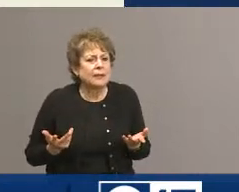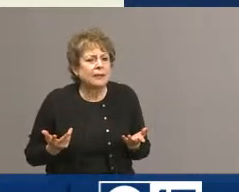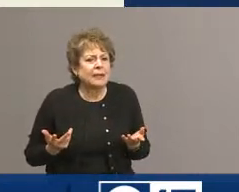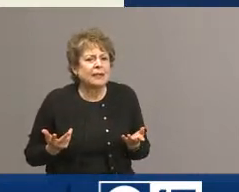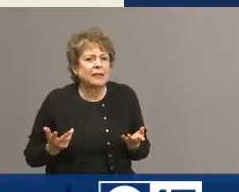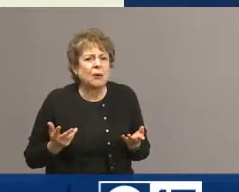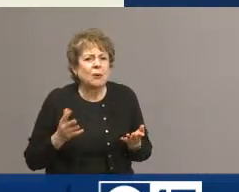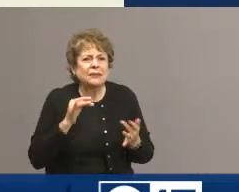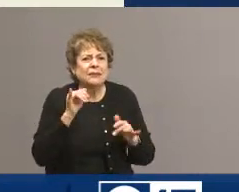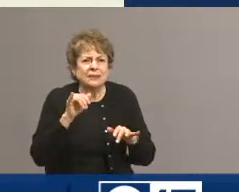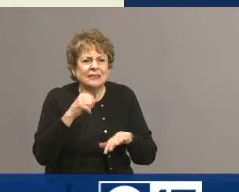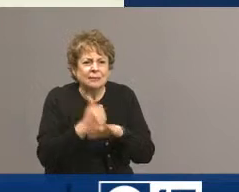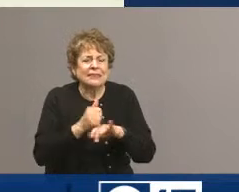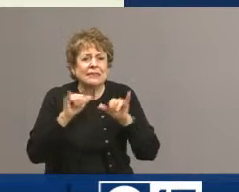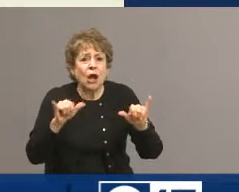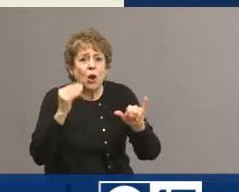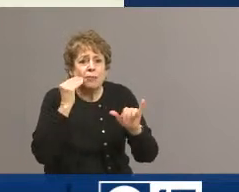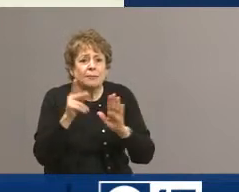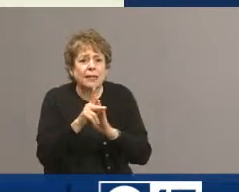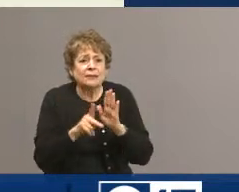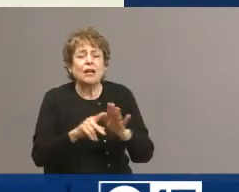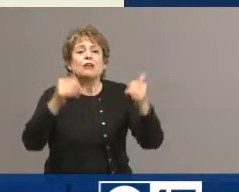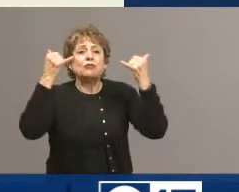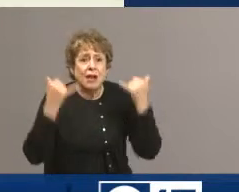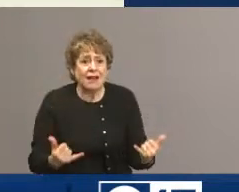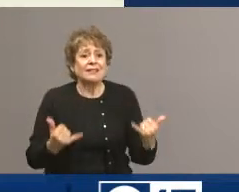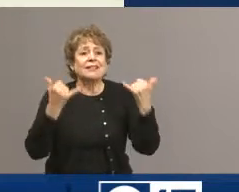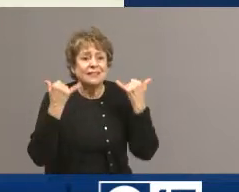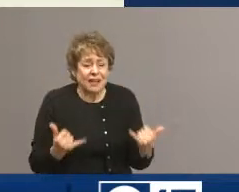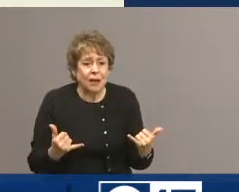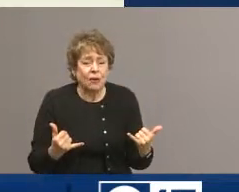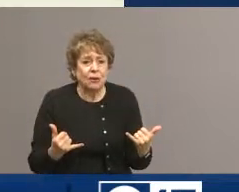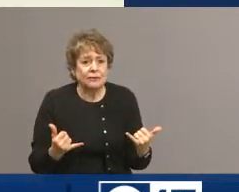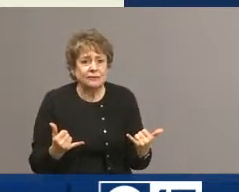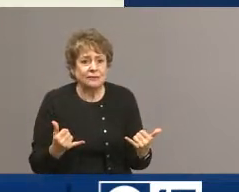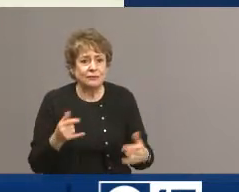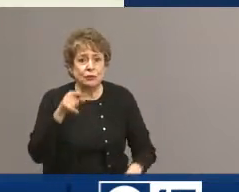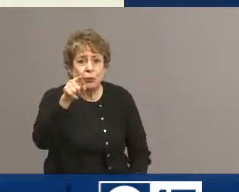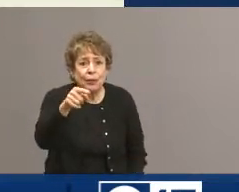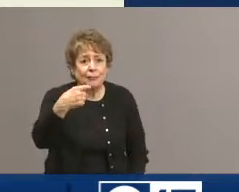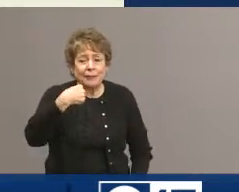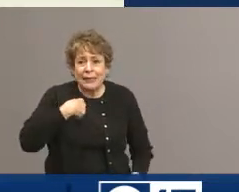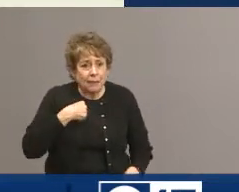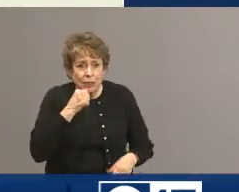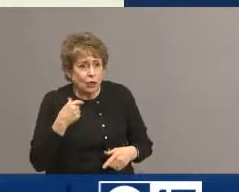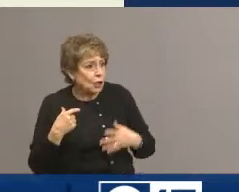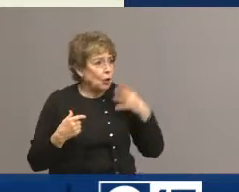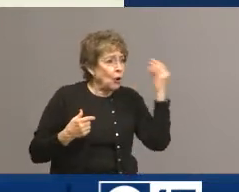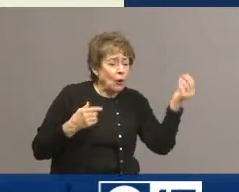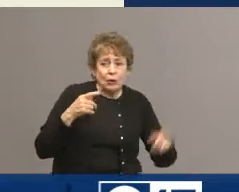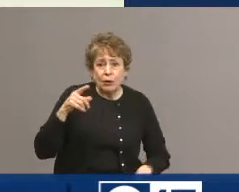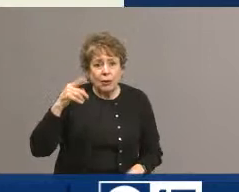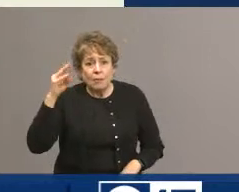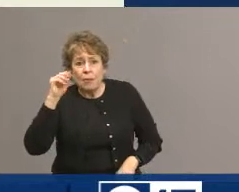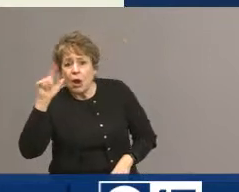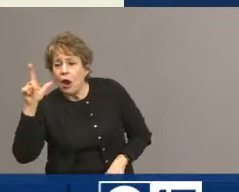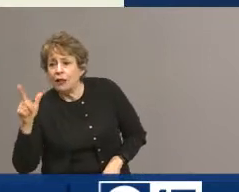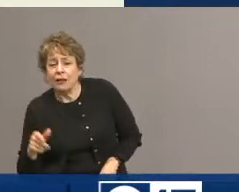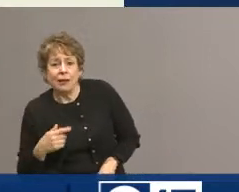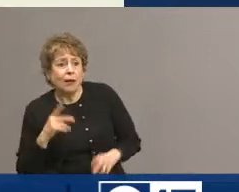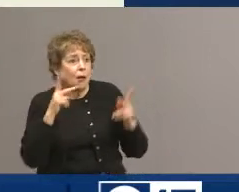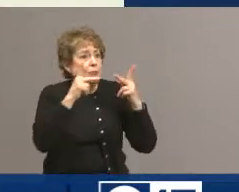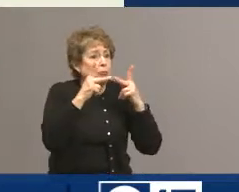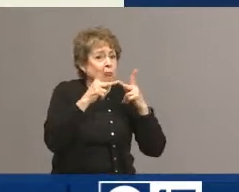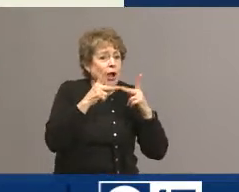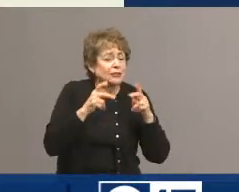this state, but go outside of Scottsdale Fashion Square Park. And my concern is this weekend that we're going to go out there. Bars may be closed, swimming pools